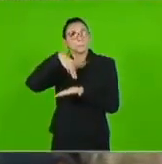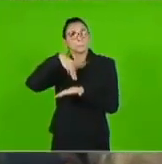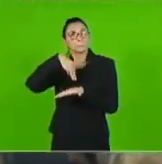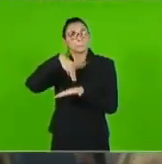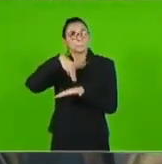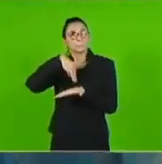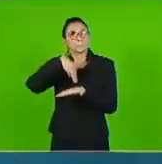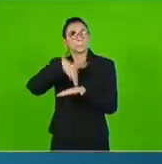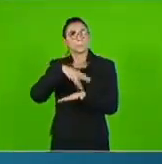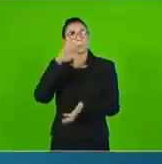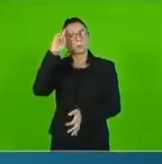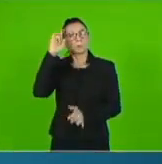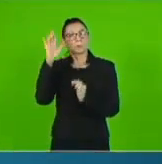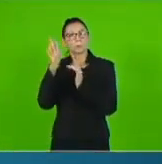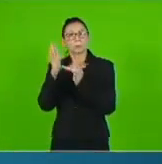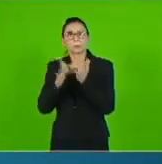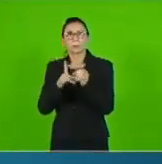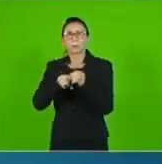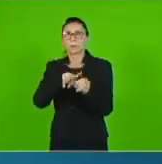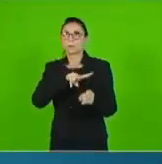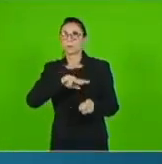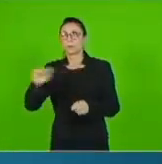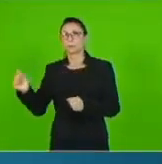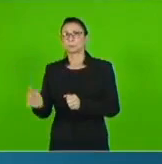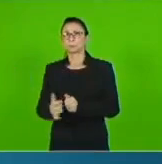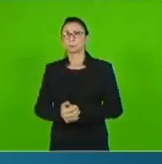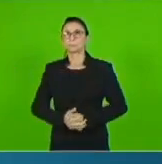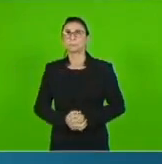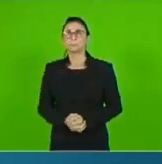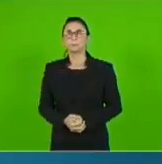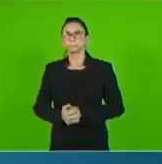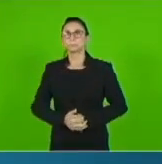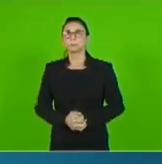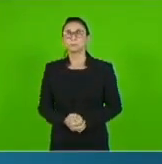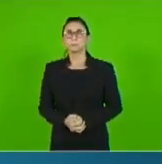Maranatha, the Lord Jesus is coming.